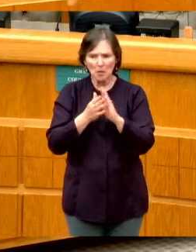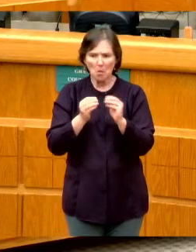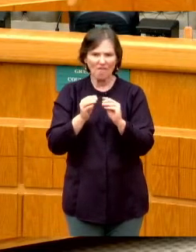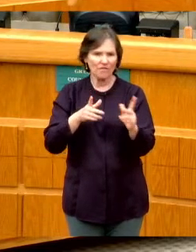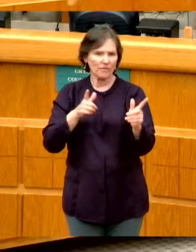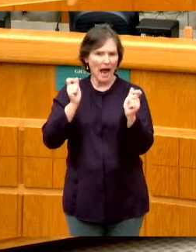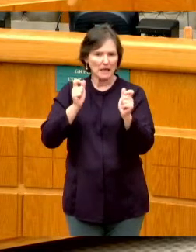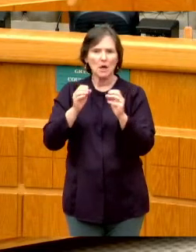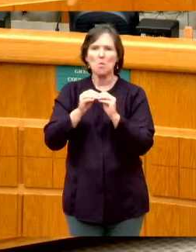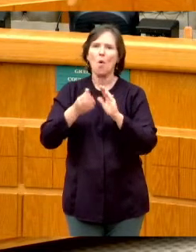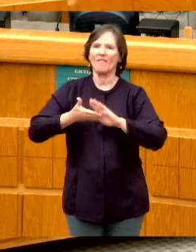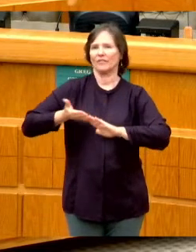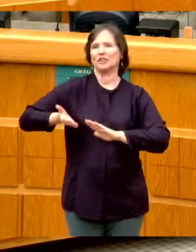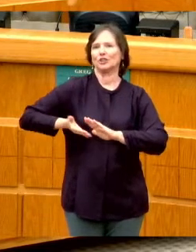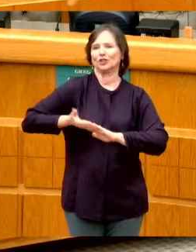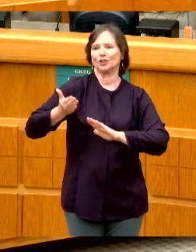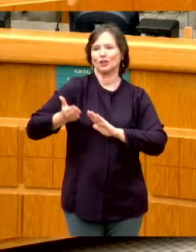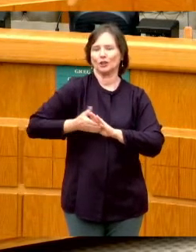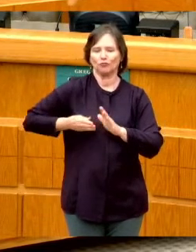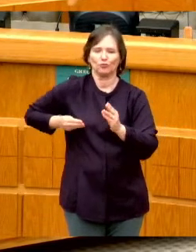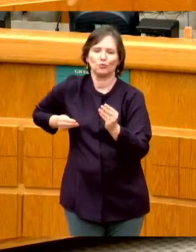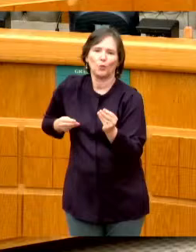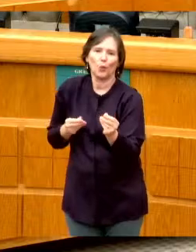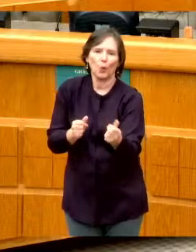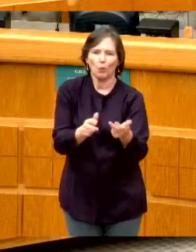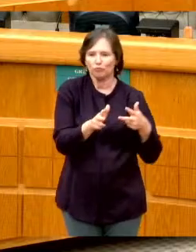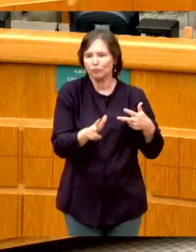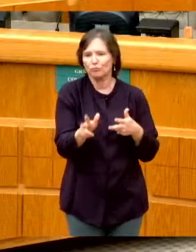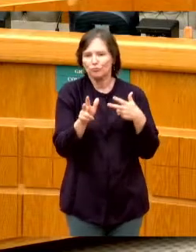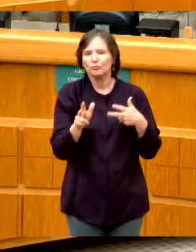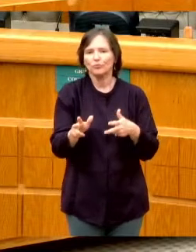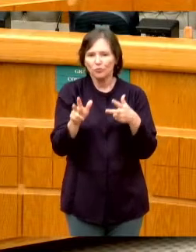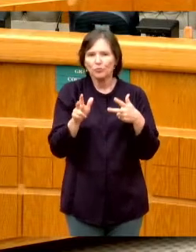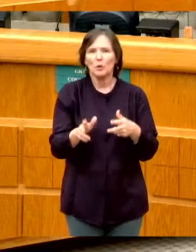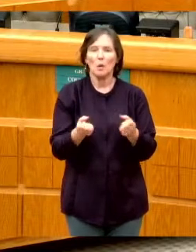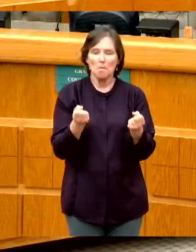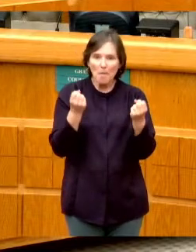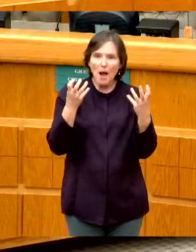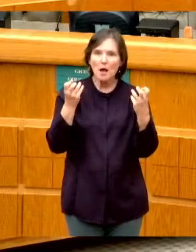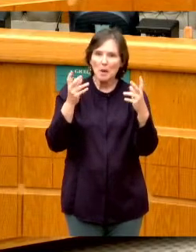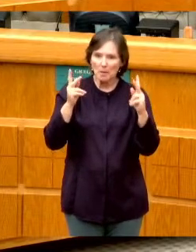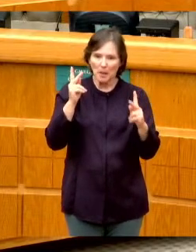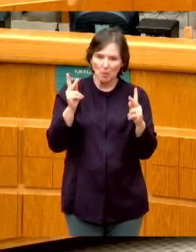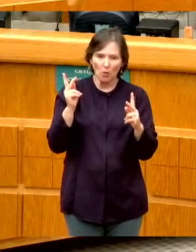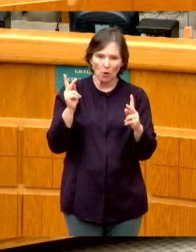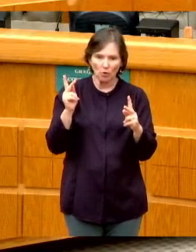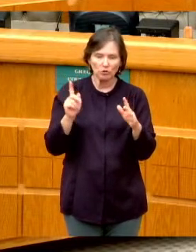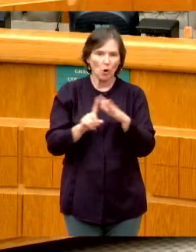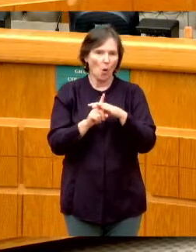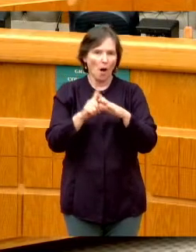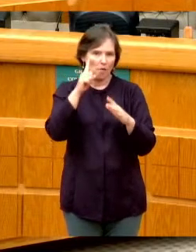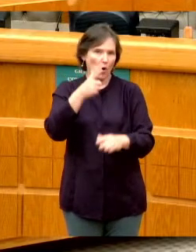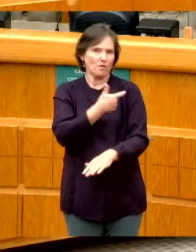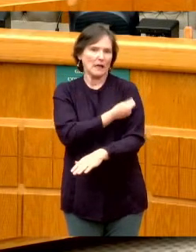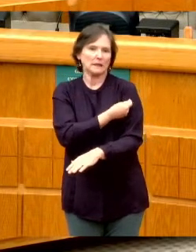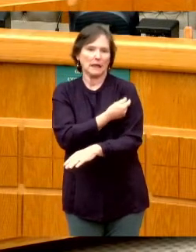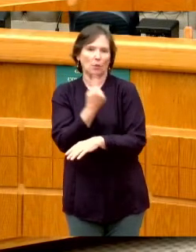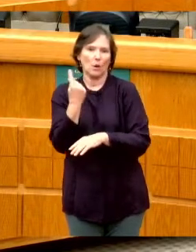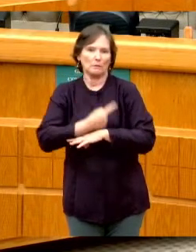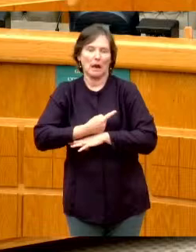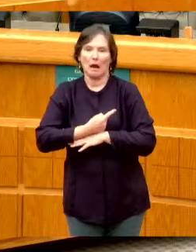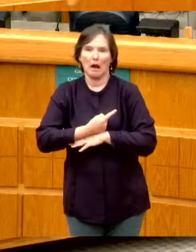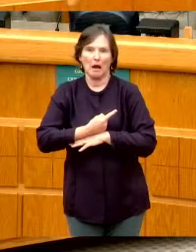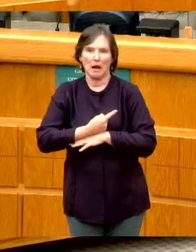definitely more efficient. And so this mass vaccination that we've been working on since the pandemic really started